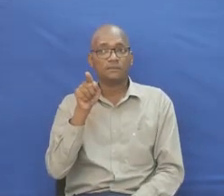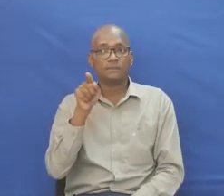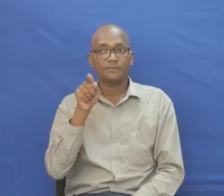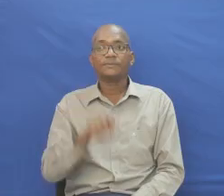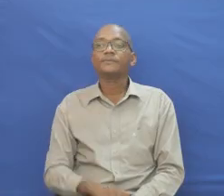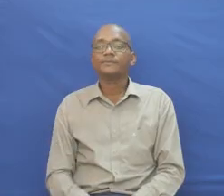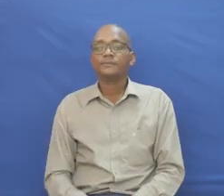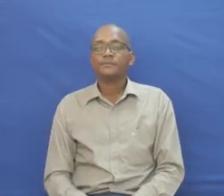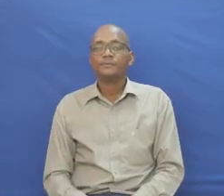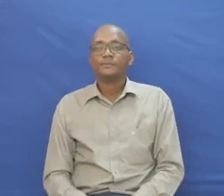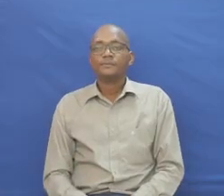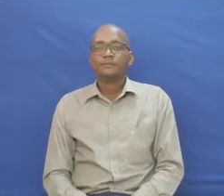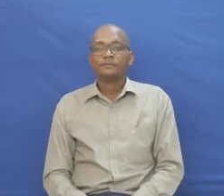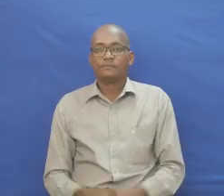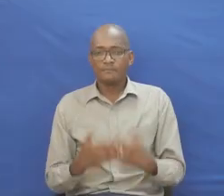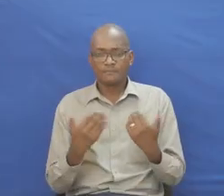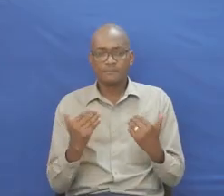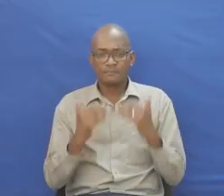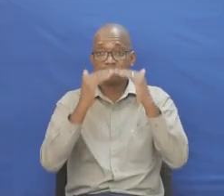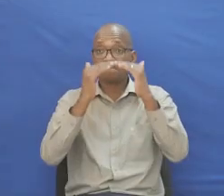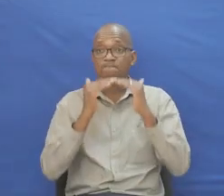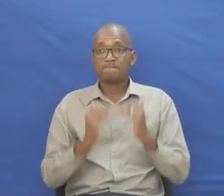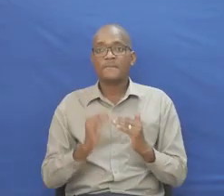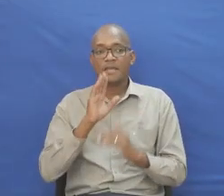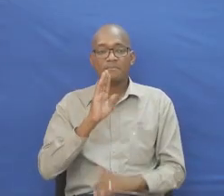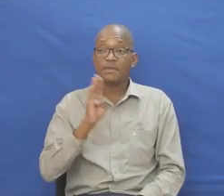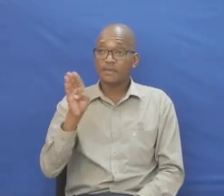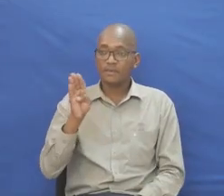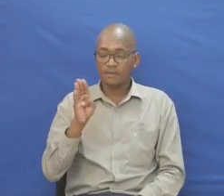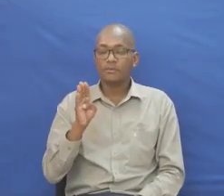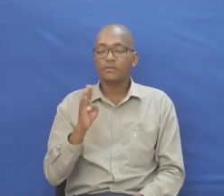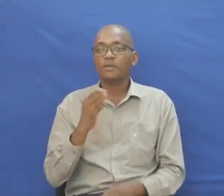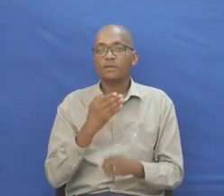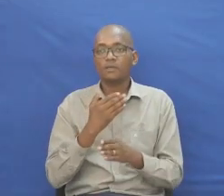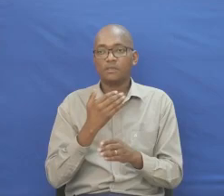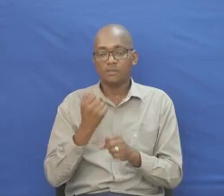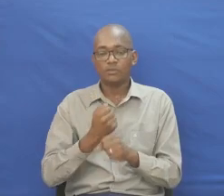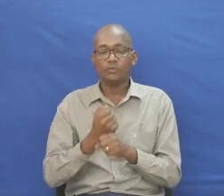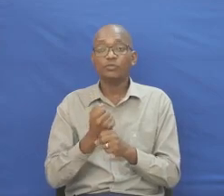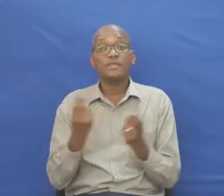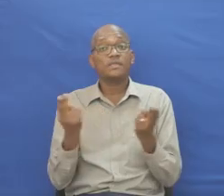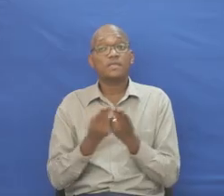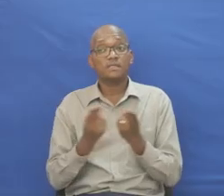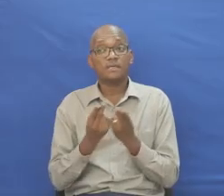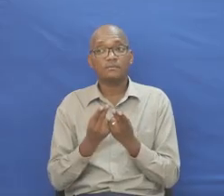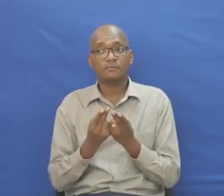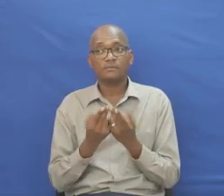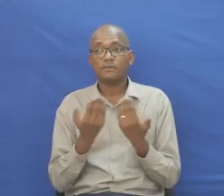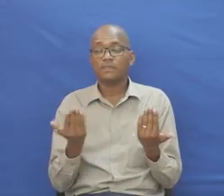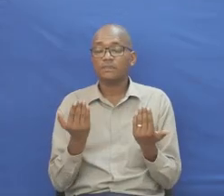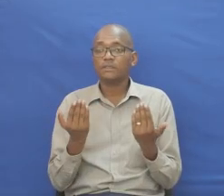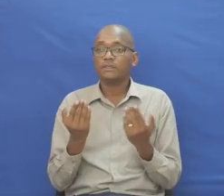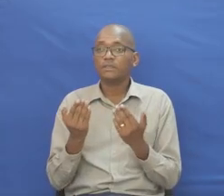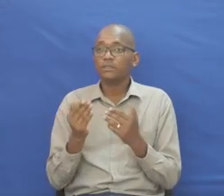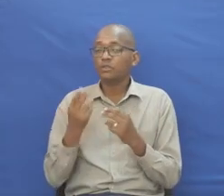That is the area of a triangle in part A. For part B, we can do the same. We are given